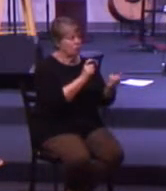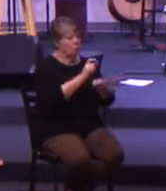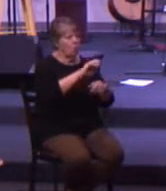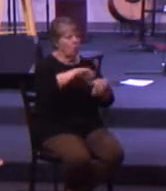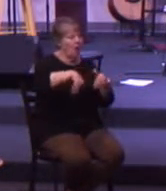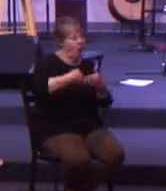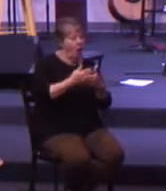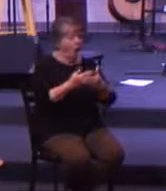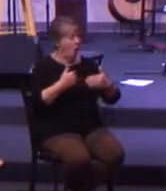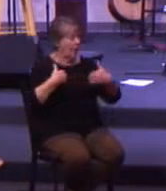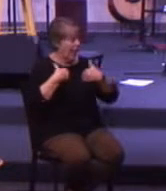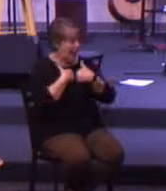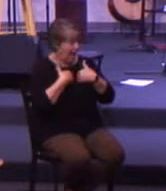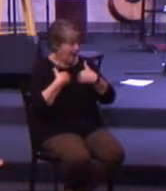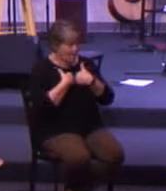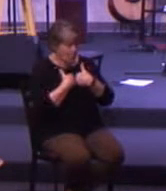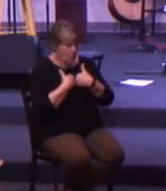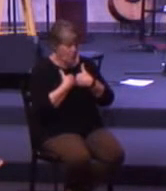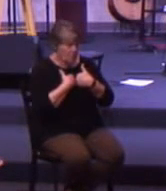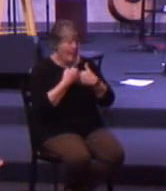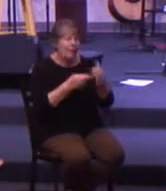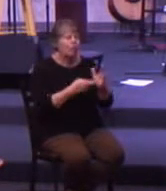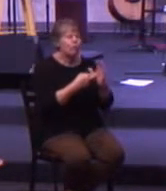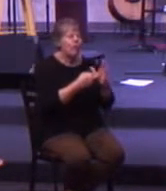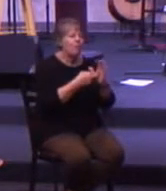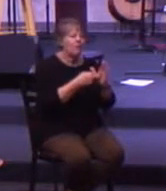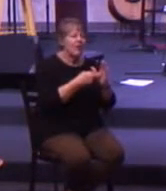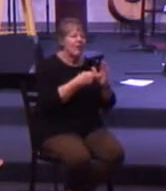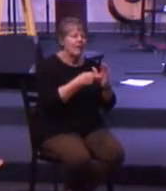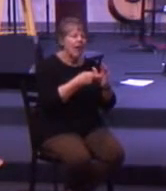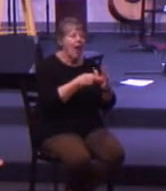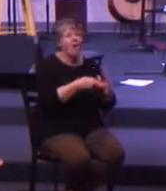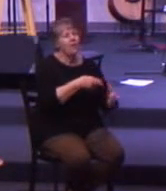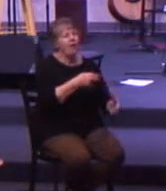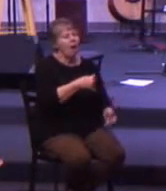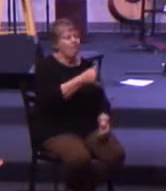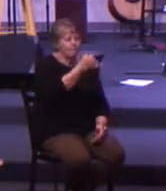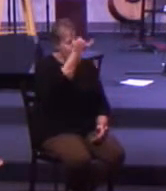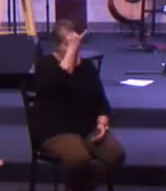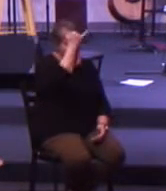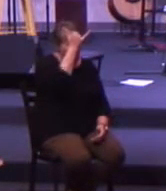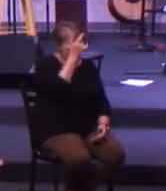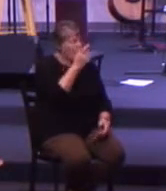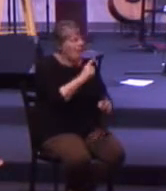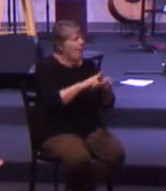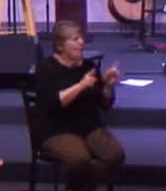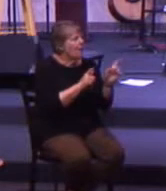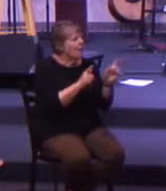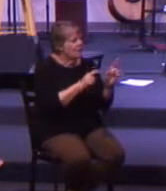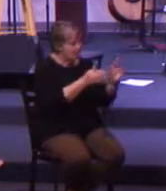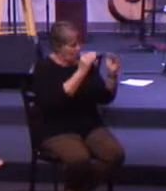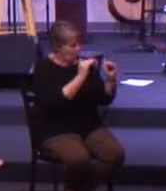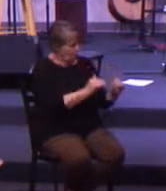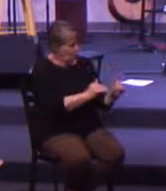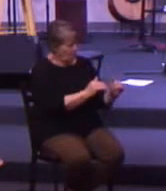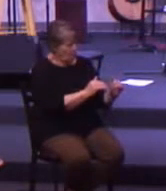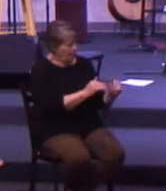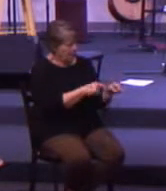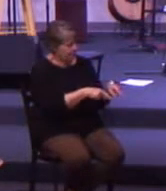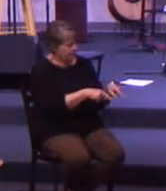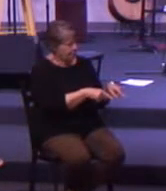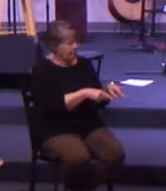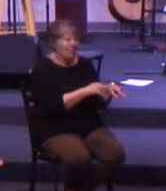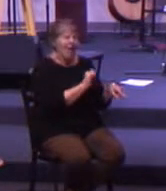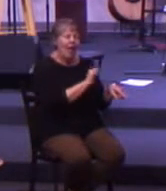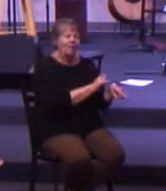often represented as a bull. Or one of the main Egyptian gods down towards the bottom, Amun-Ra. That was kind of